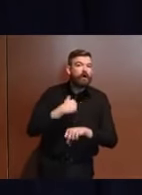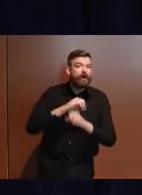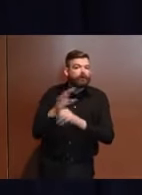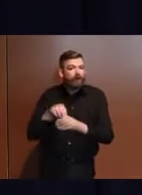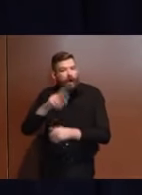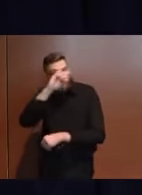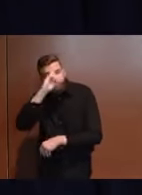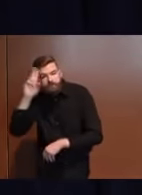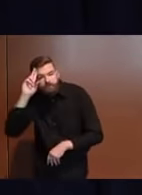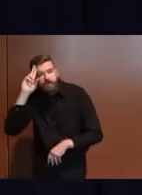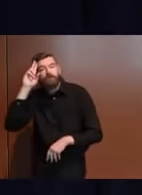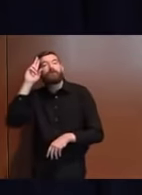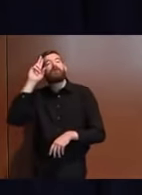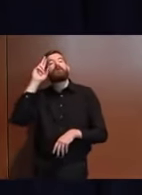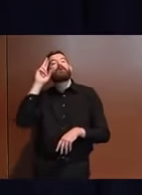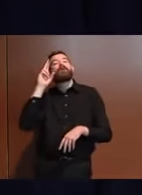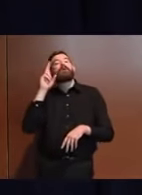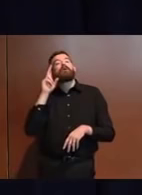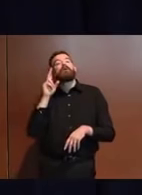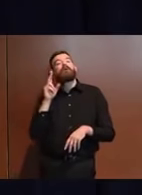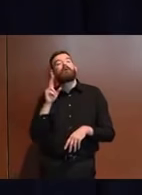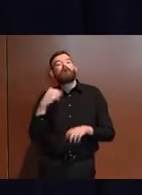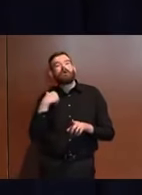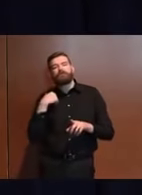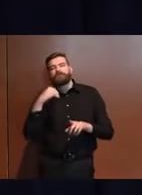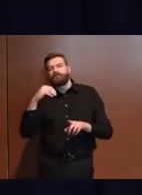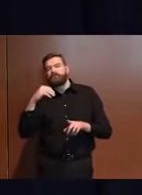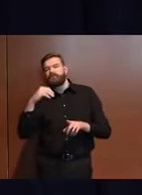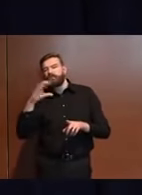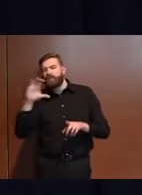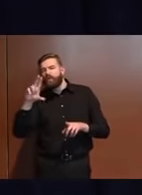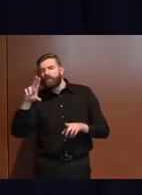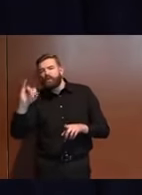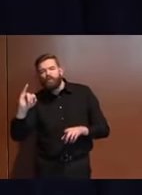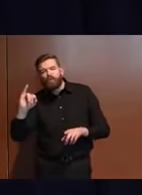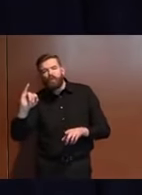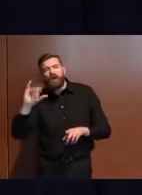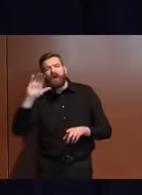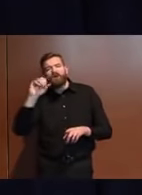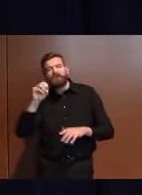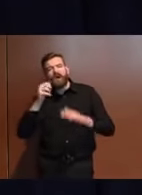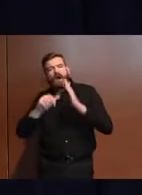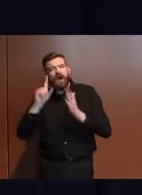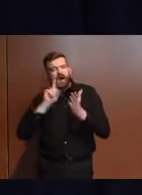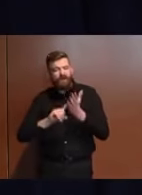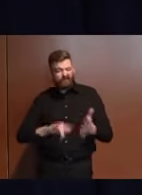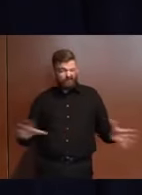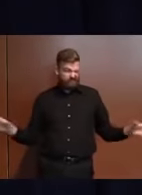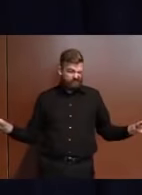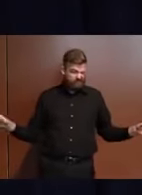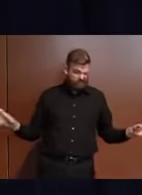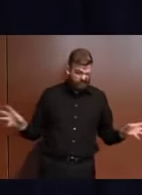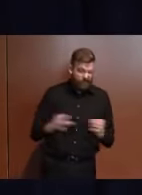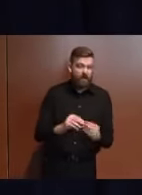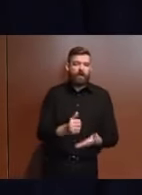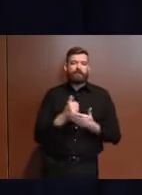investigation. So what do we know right now? We know today that in the state we have run